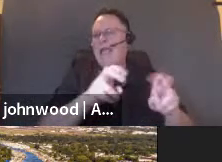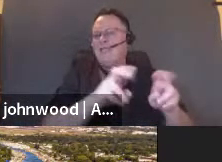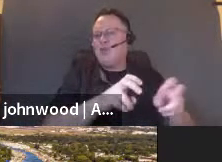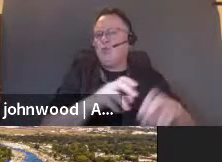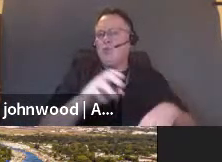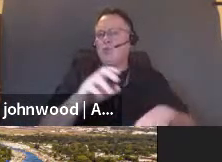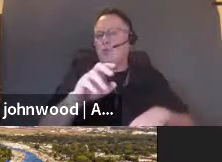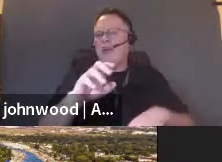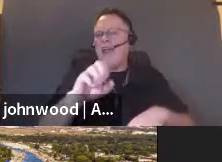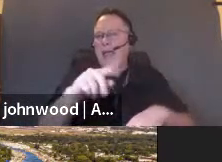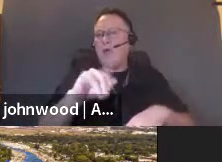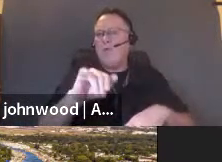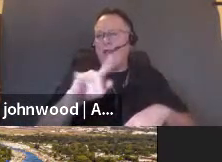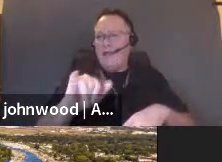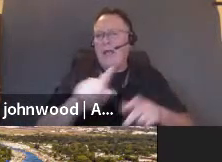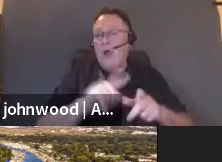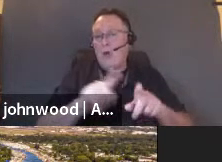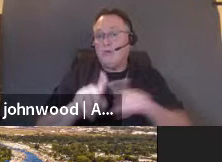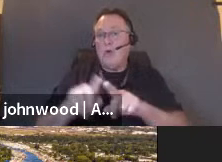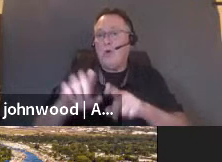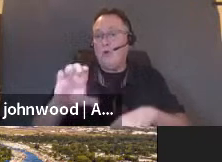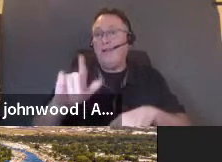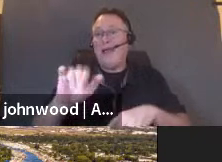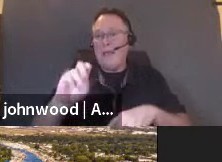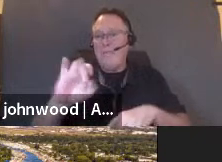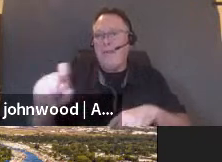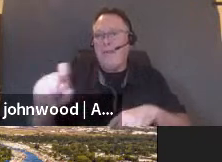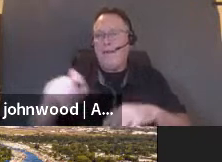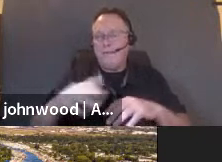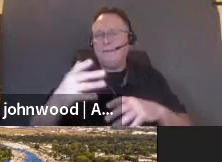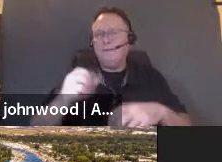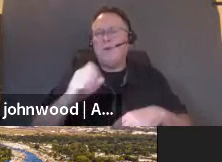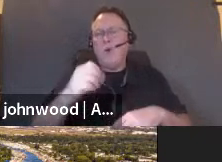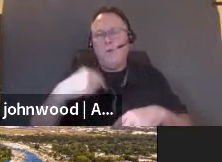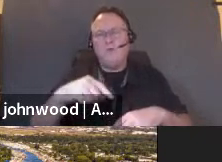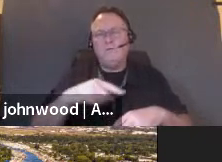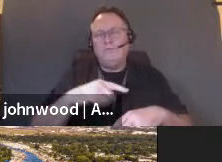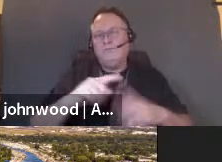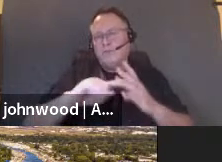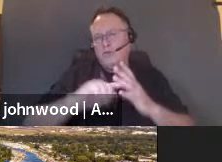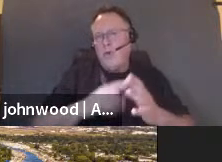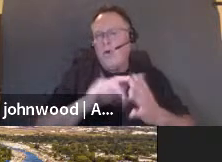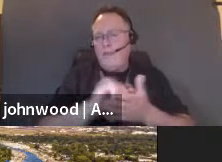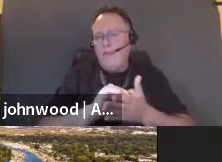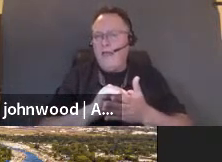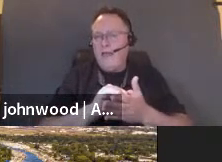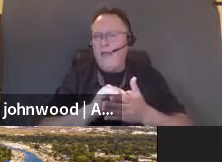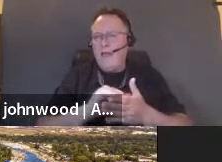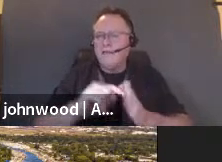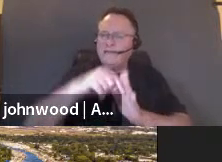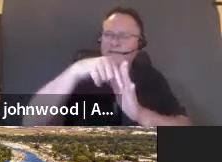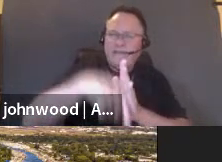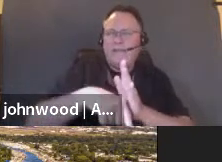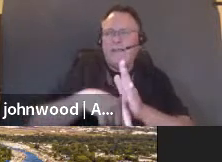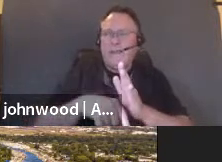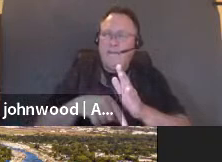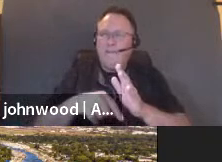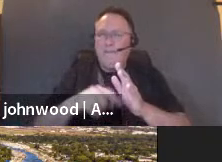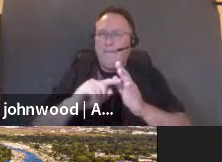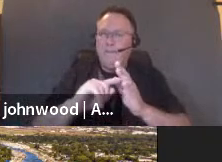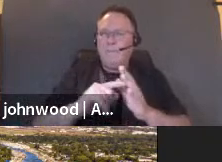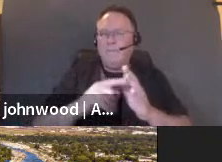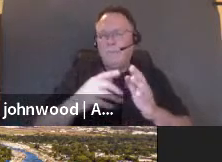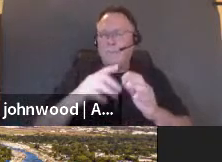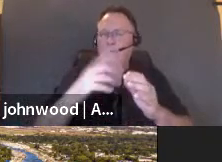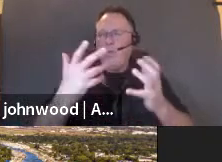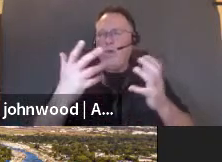other being climate. And so we're starting this conversation really diving more deeply into what it